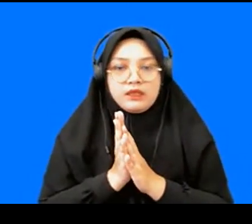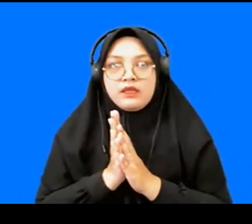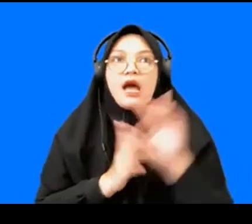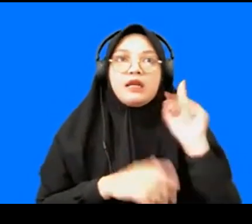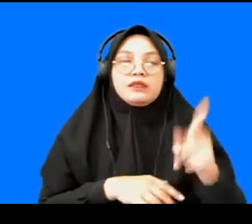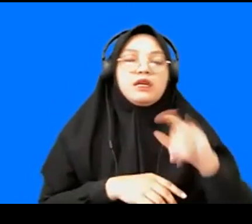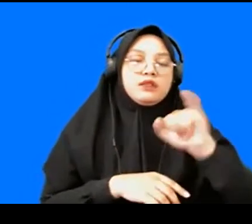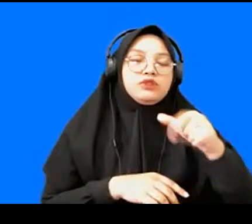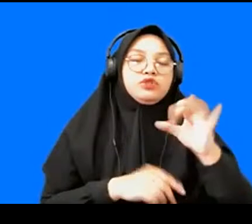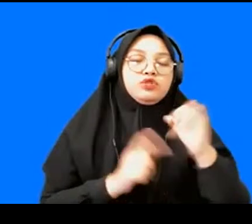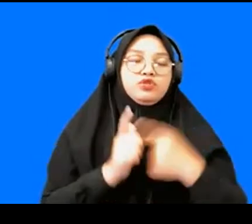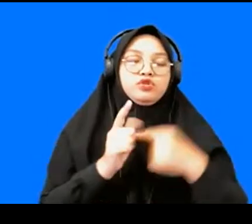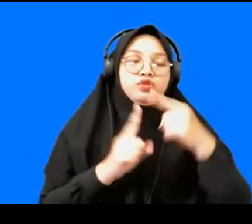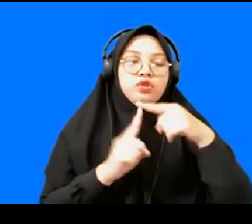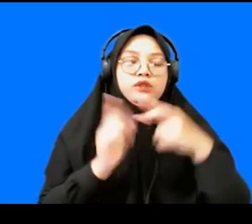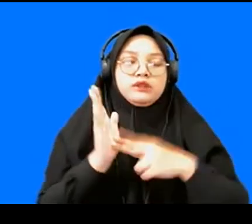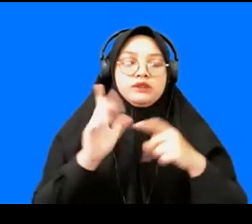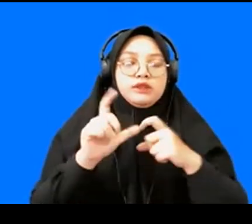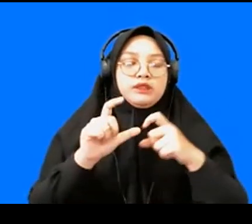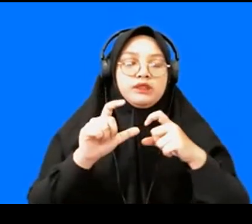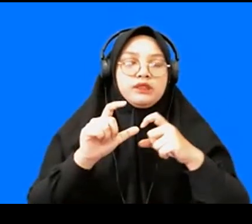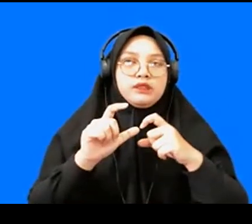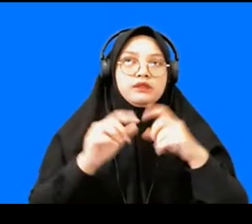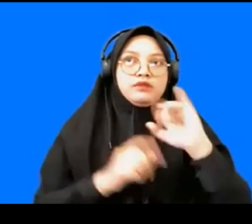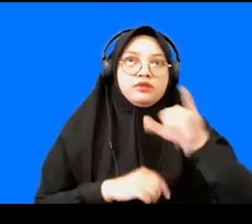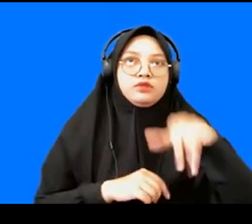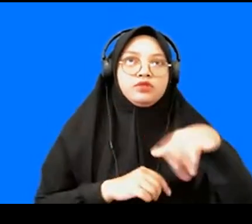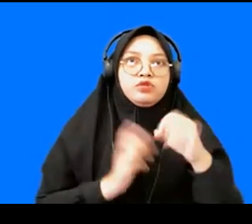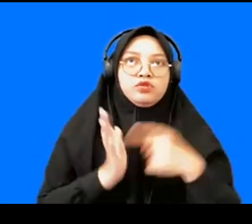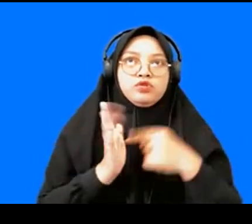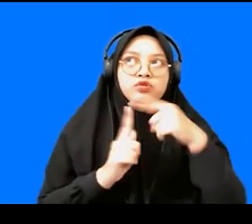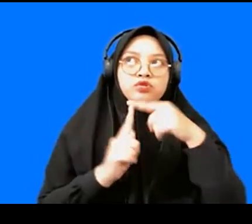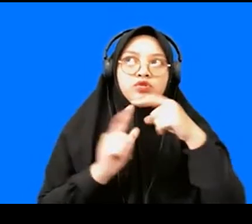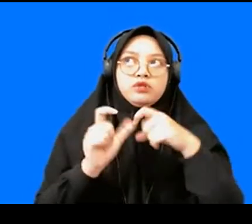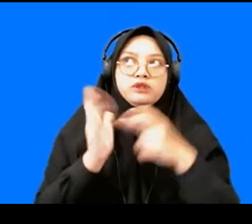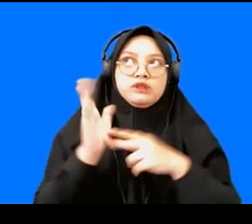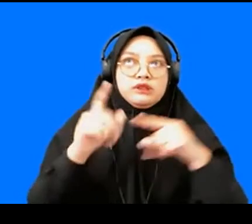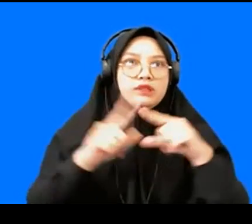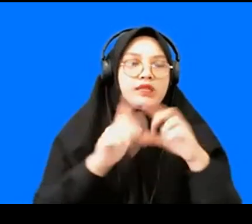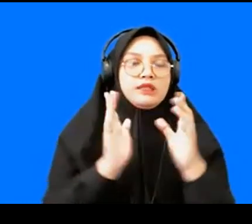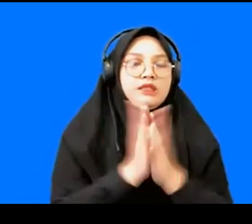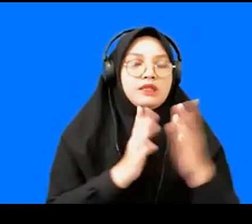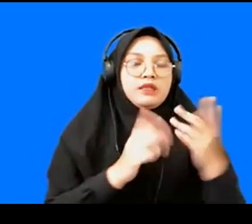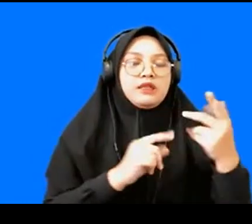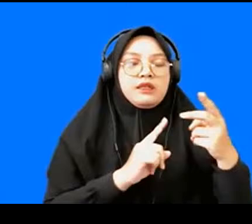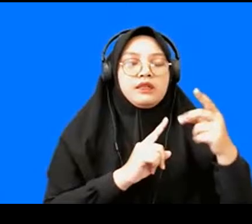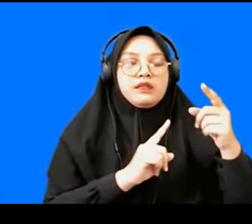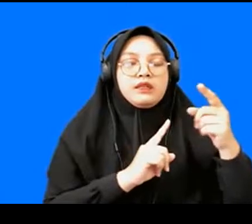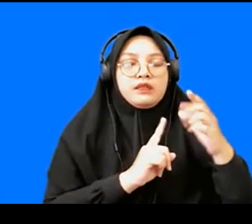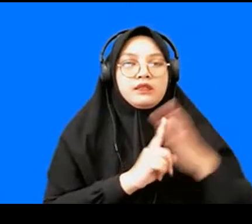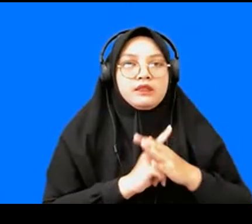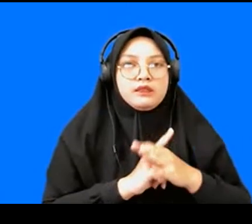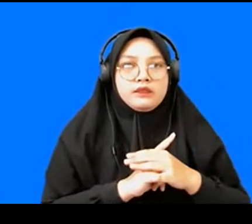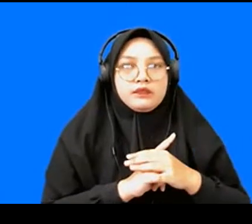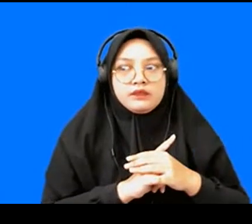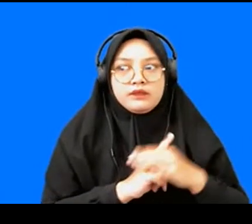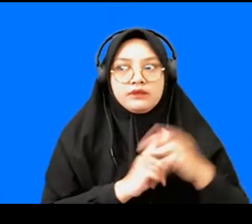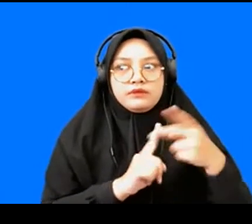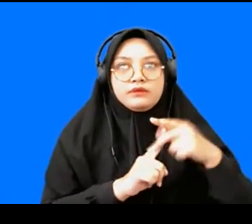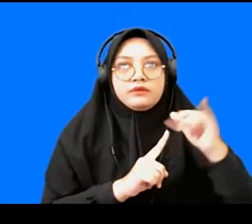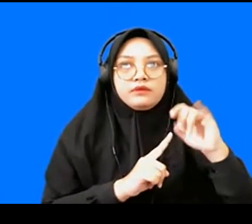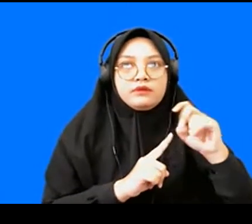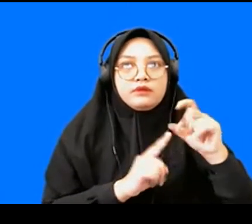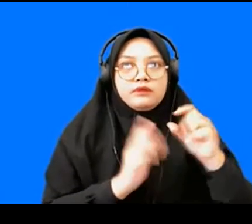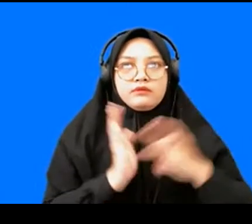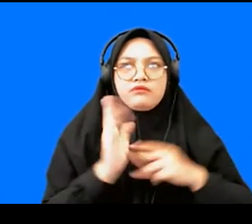our first session. Join us in the panel discussion, so please. And then